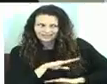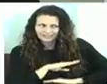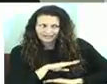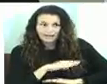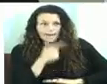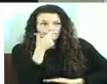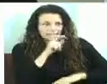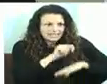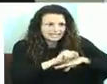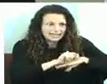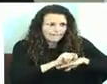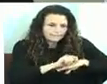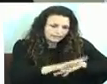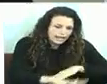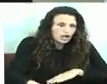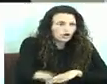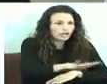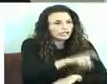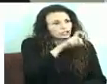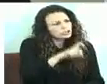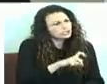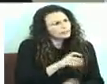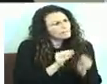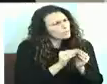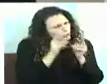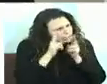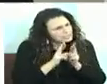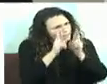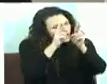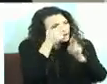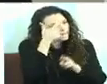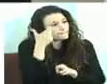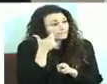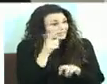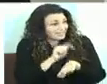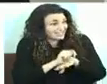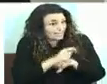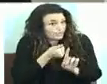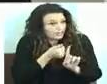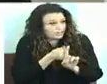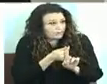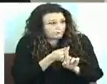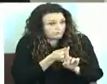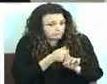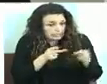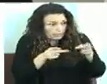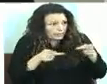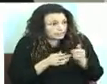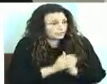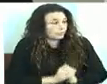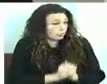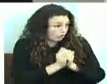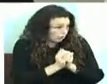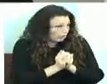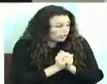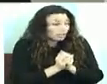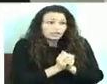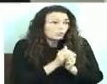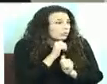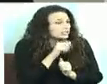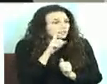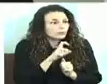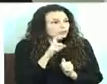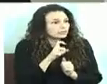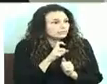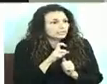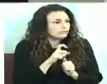The temple courts should have been a place treated with more respect because the temple itself is a place for prayer. It wasn't supposed to be a